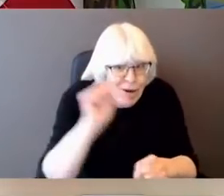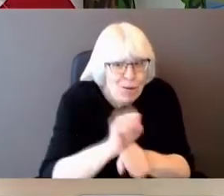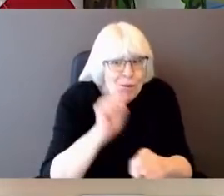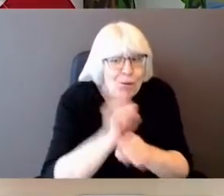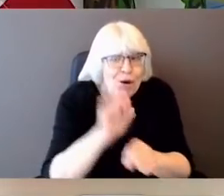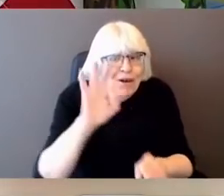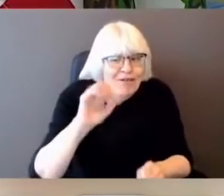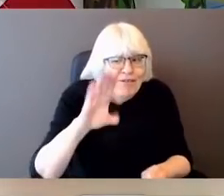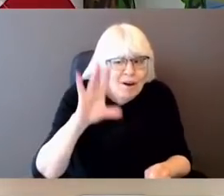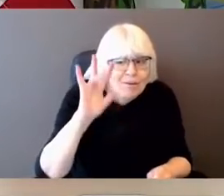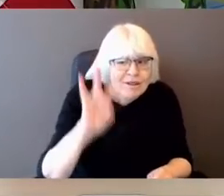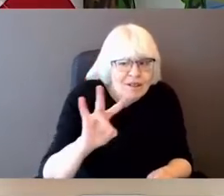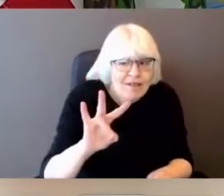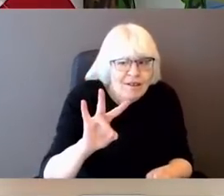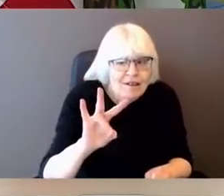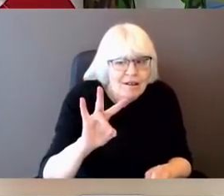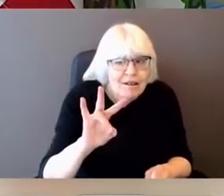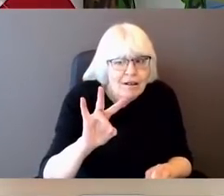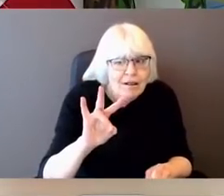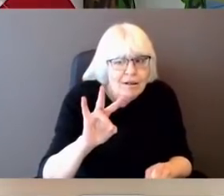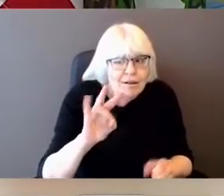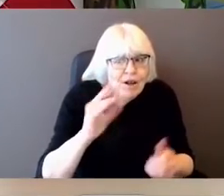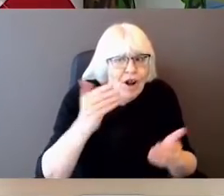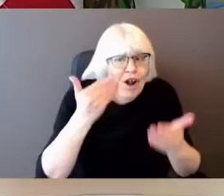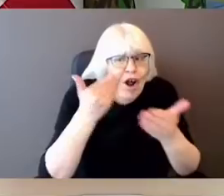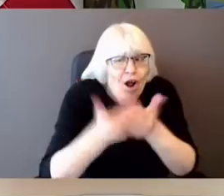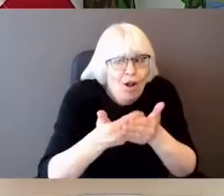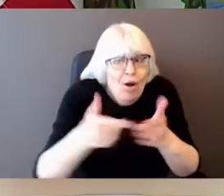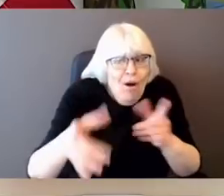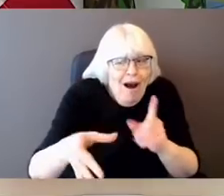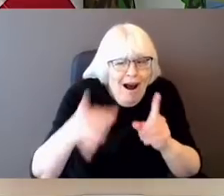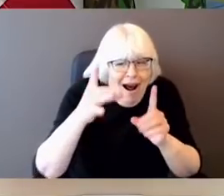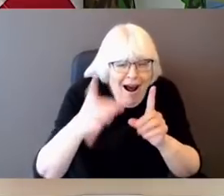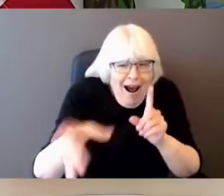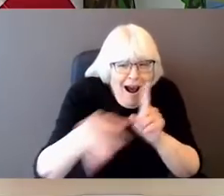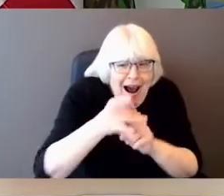what do I do now? I've just recovered, but I'm a close